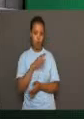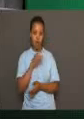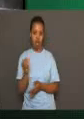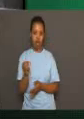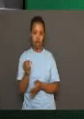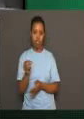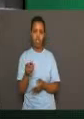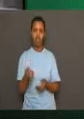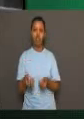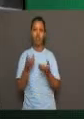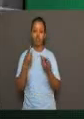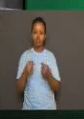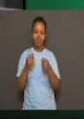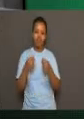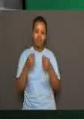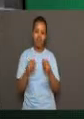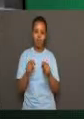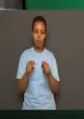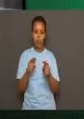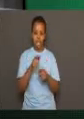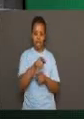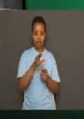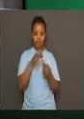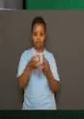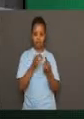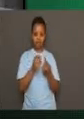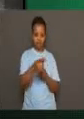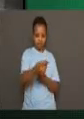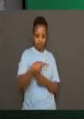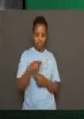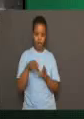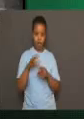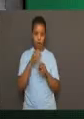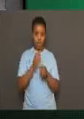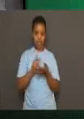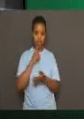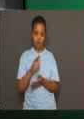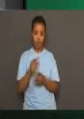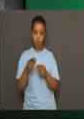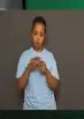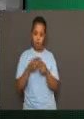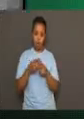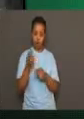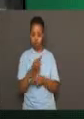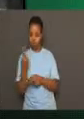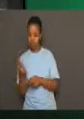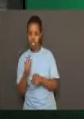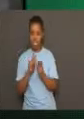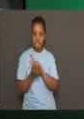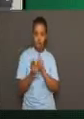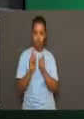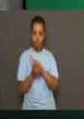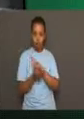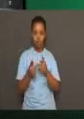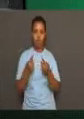unsuccessfully attempting to reach the banana with either of the short sticks, Sultan sat